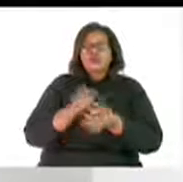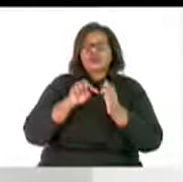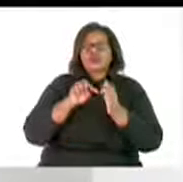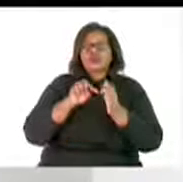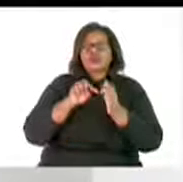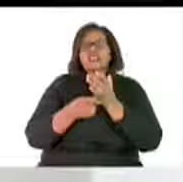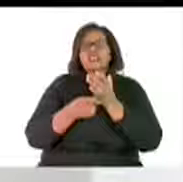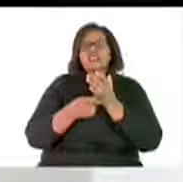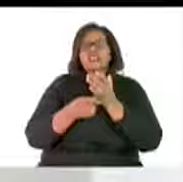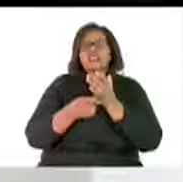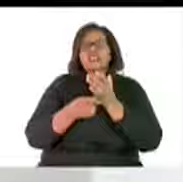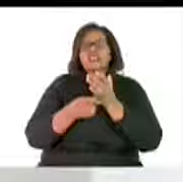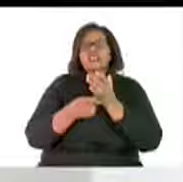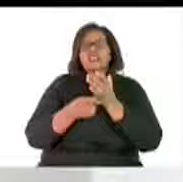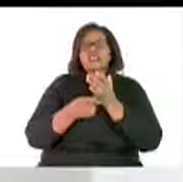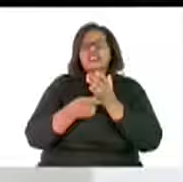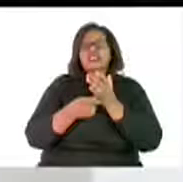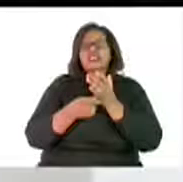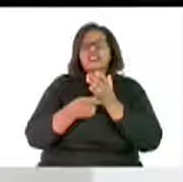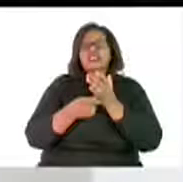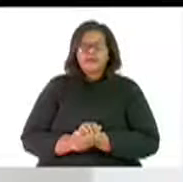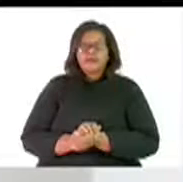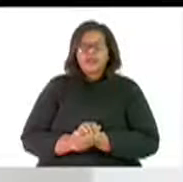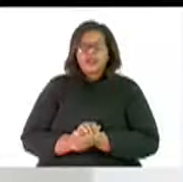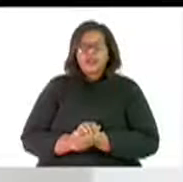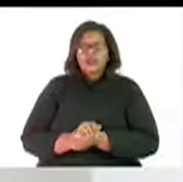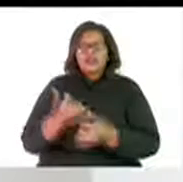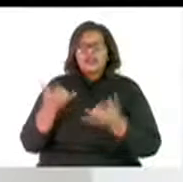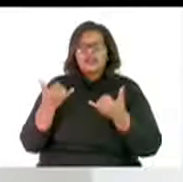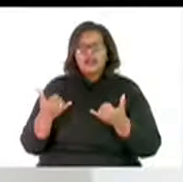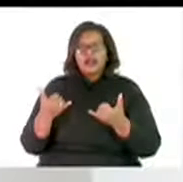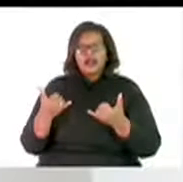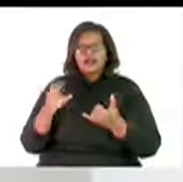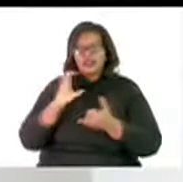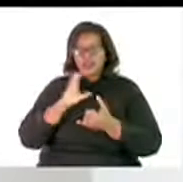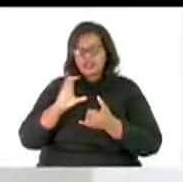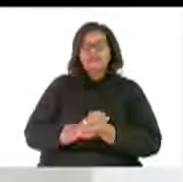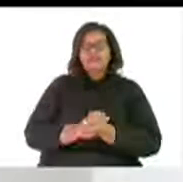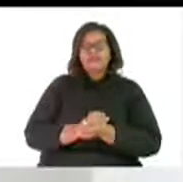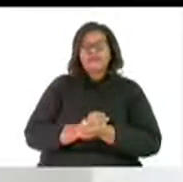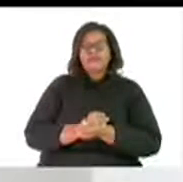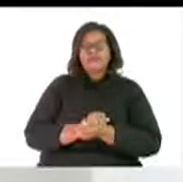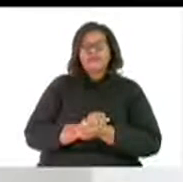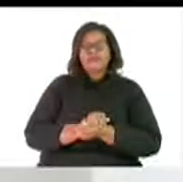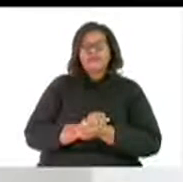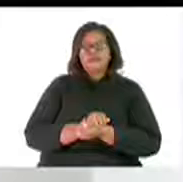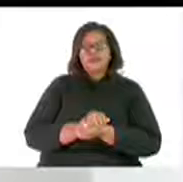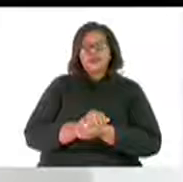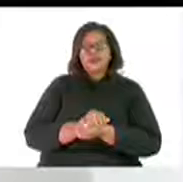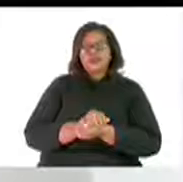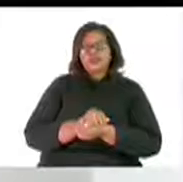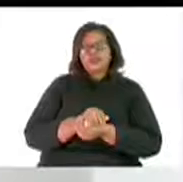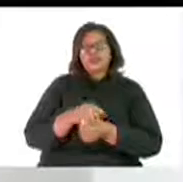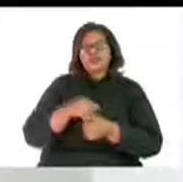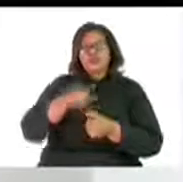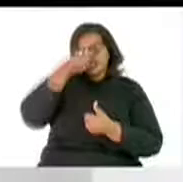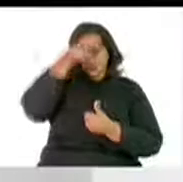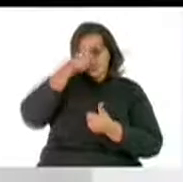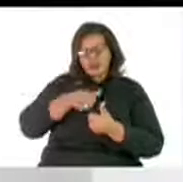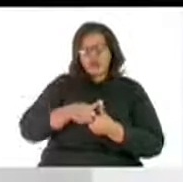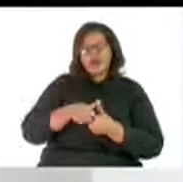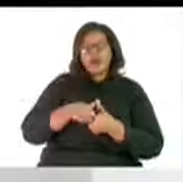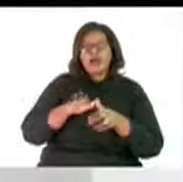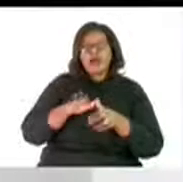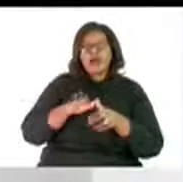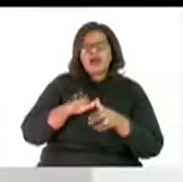And the list goes. You have 50. C is ascending order. If we remember how we arrange